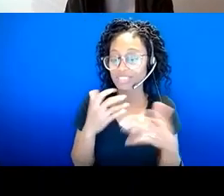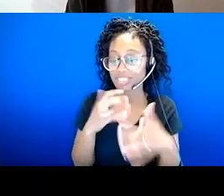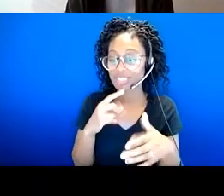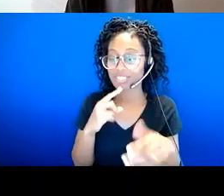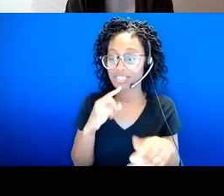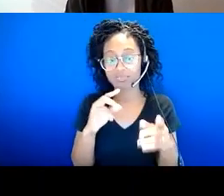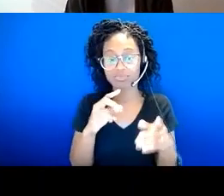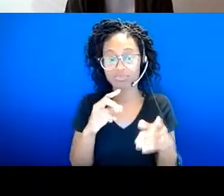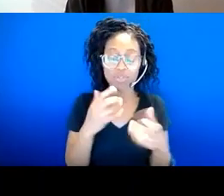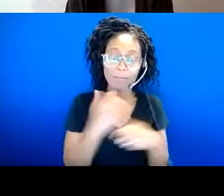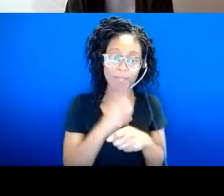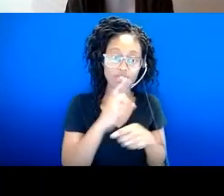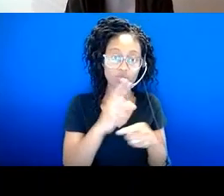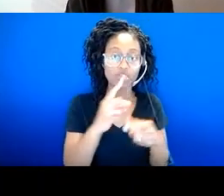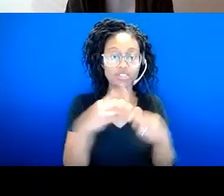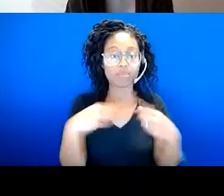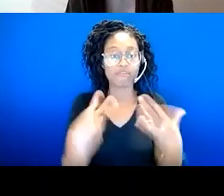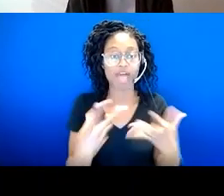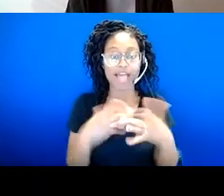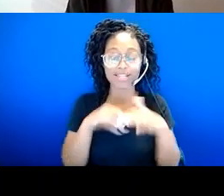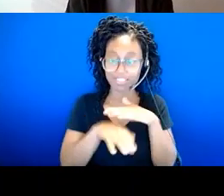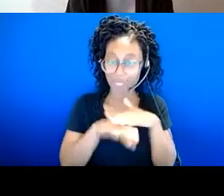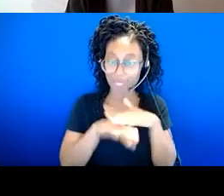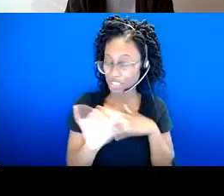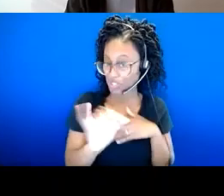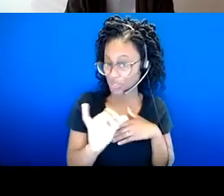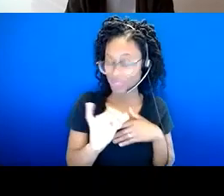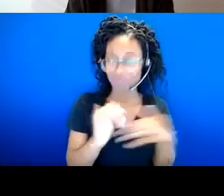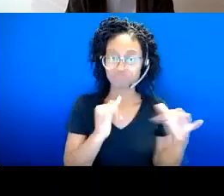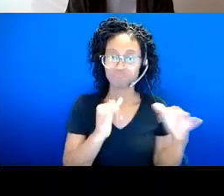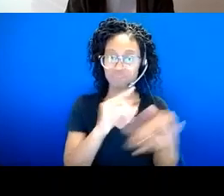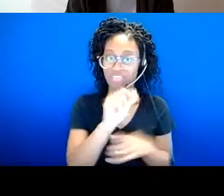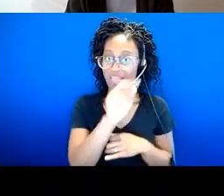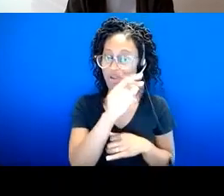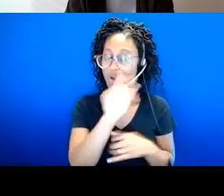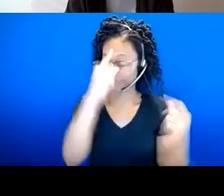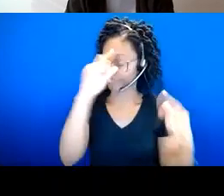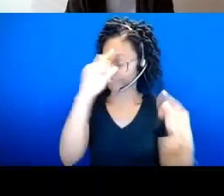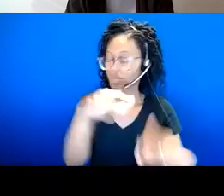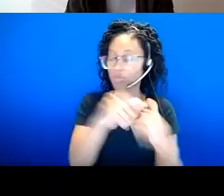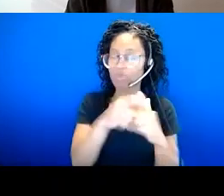of accessibility as AERA is, and